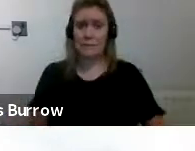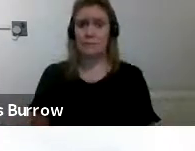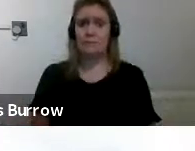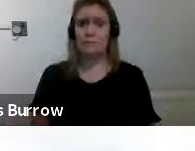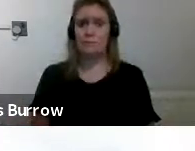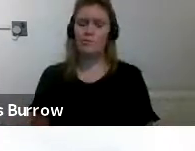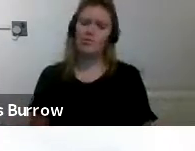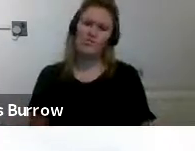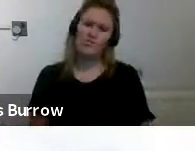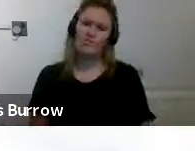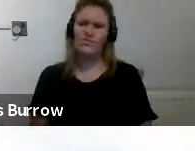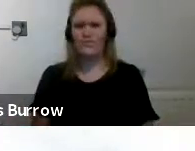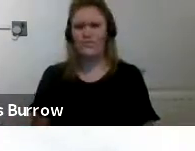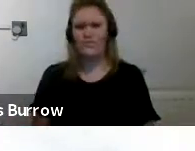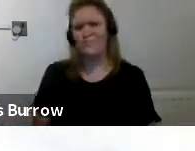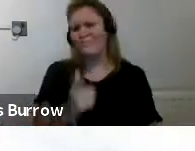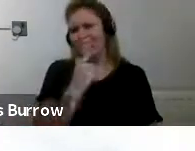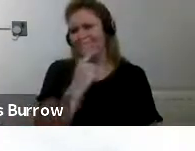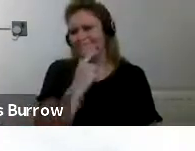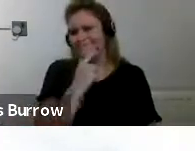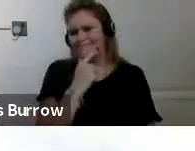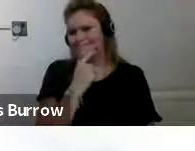I don't like science.